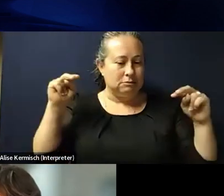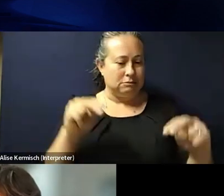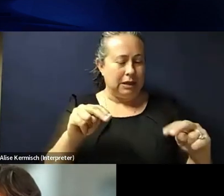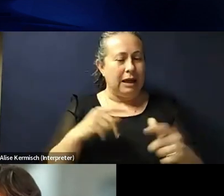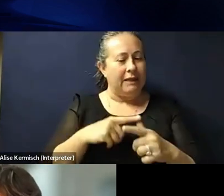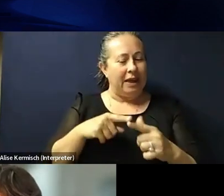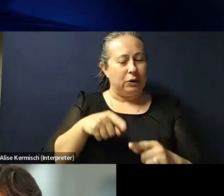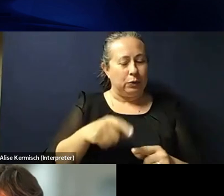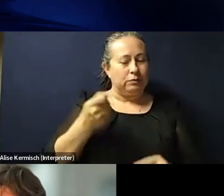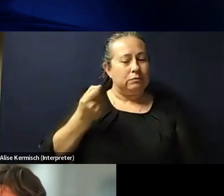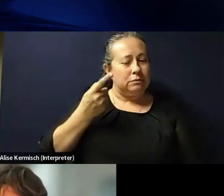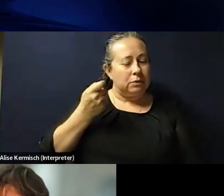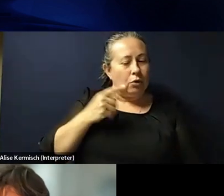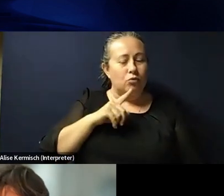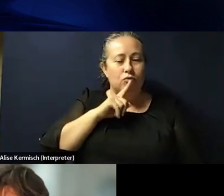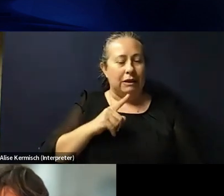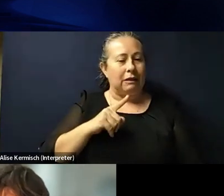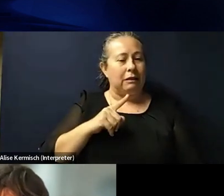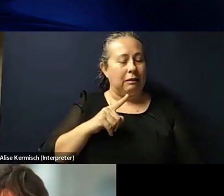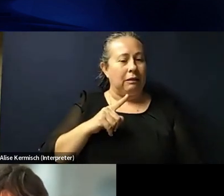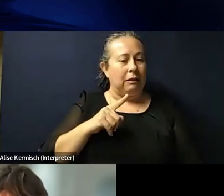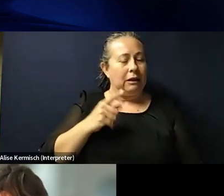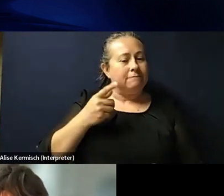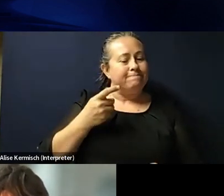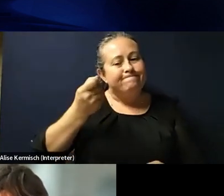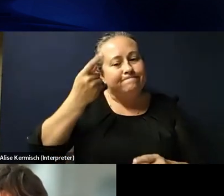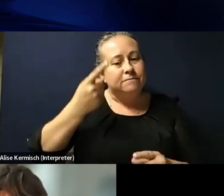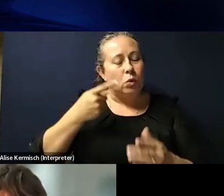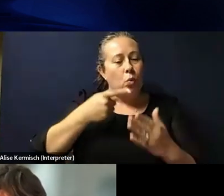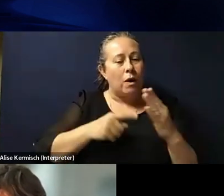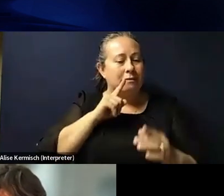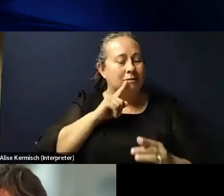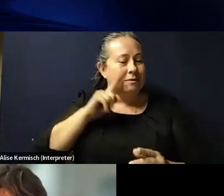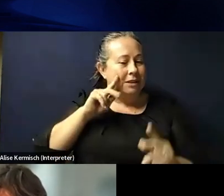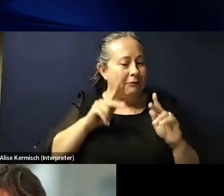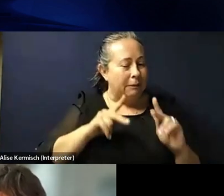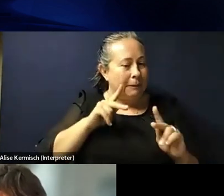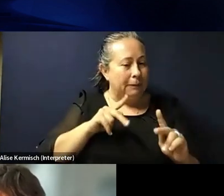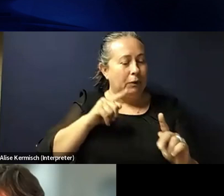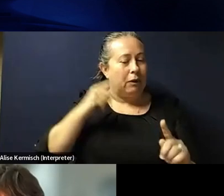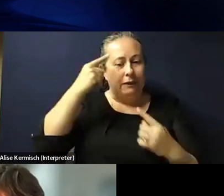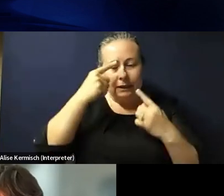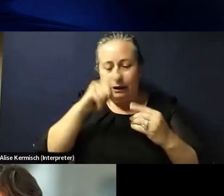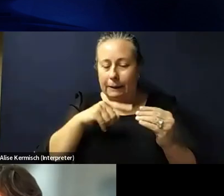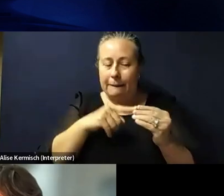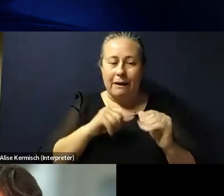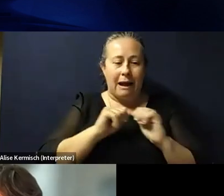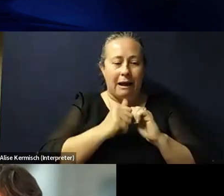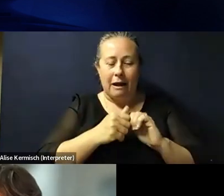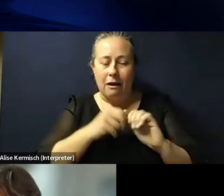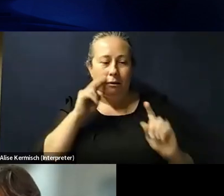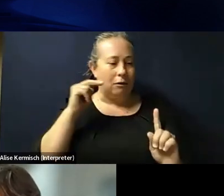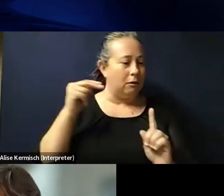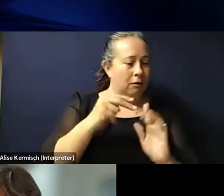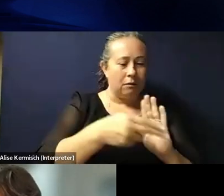what deaf and disabled people were actually thinking about the medical eugenic prescription that were leveled against them.